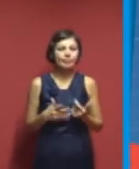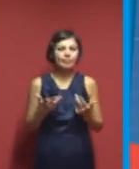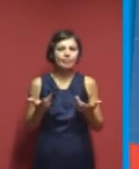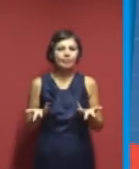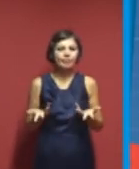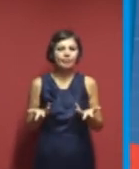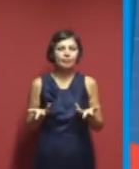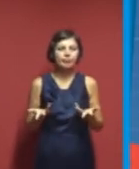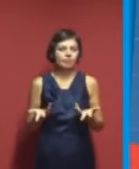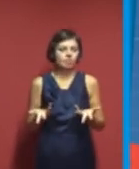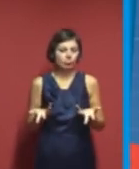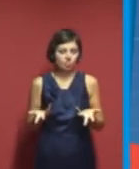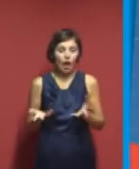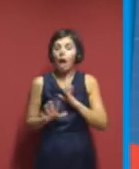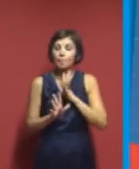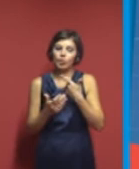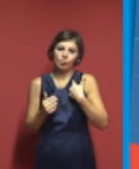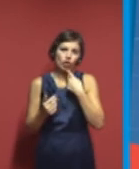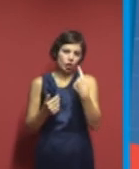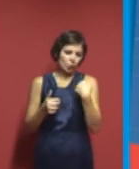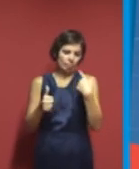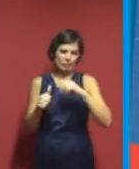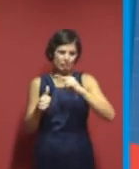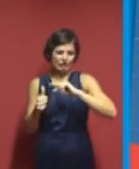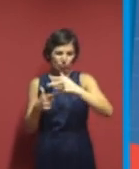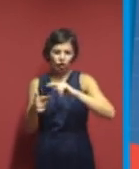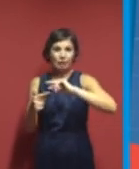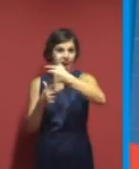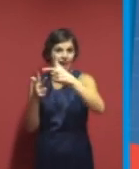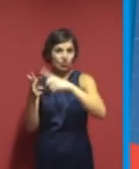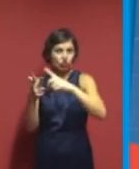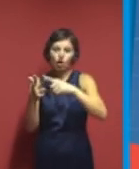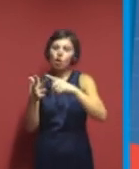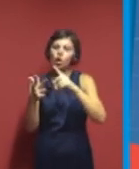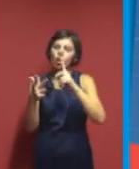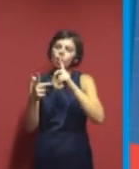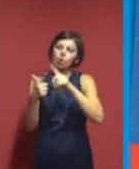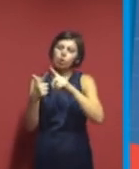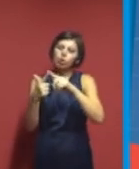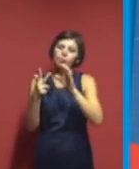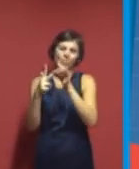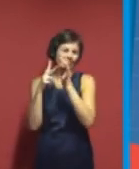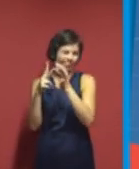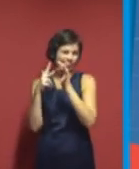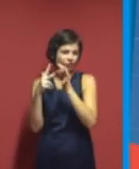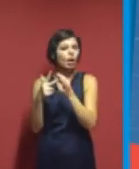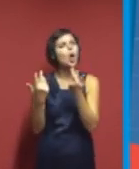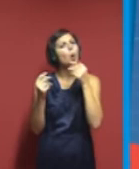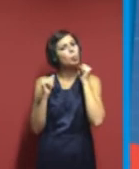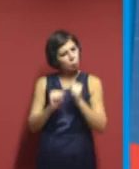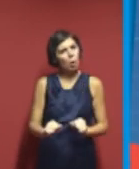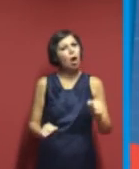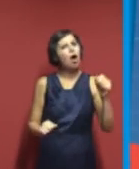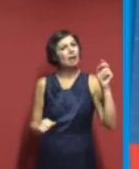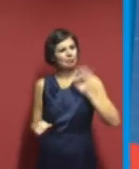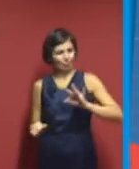profitable, but not desirable. Bad things. Okay, this is prison electronics. This is a